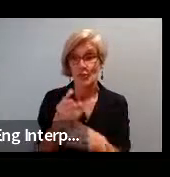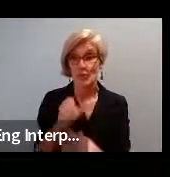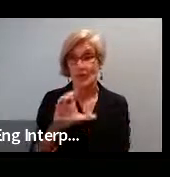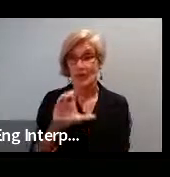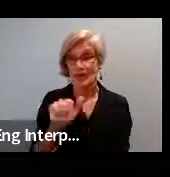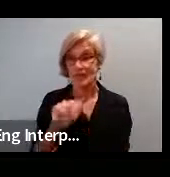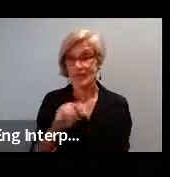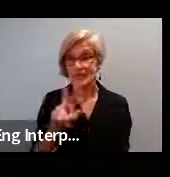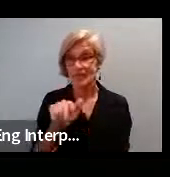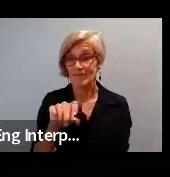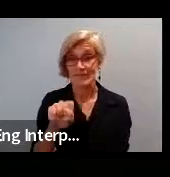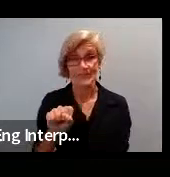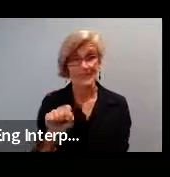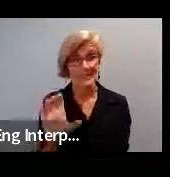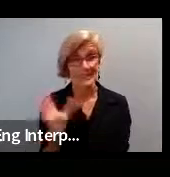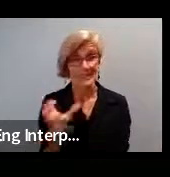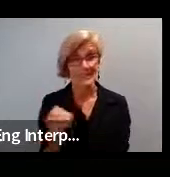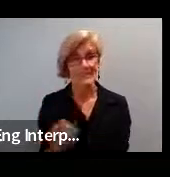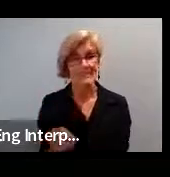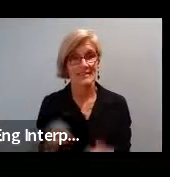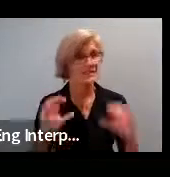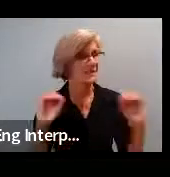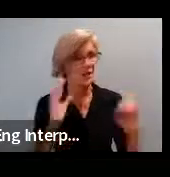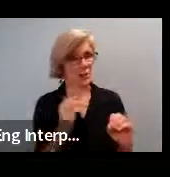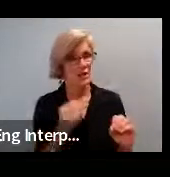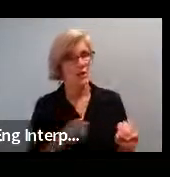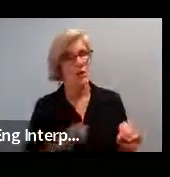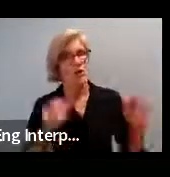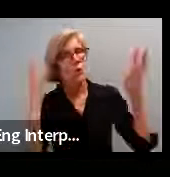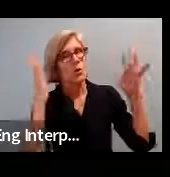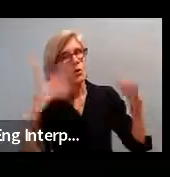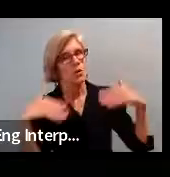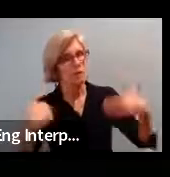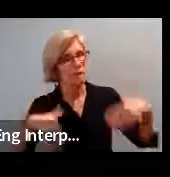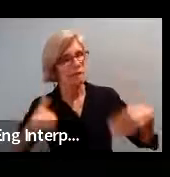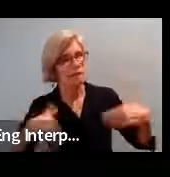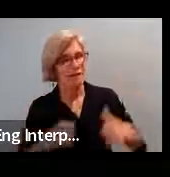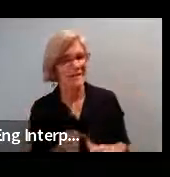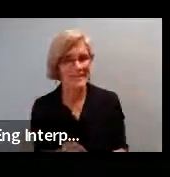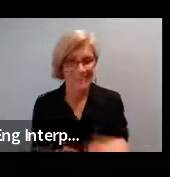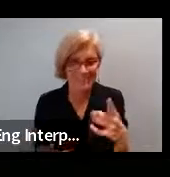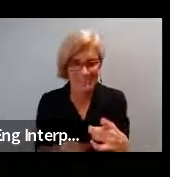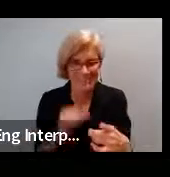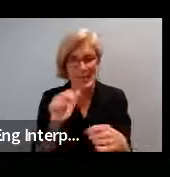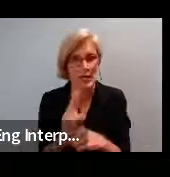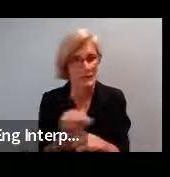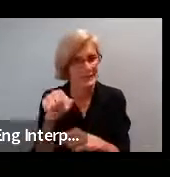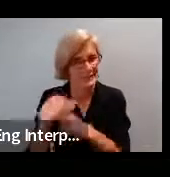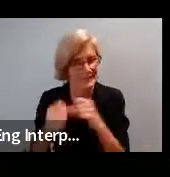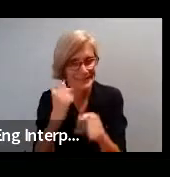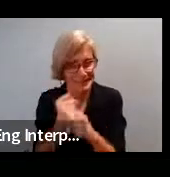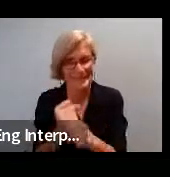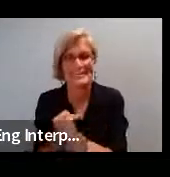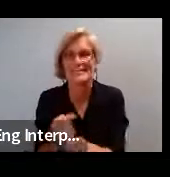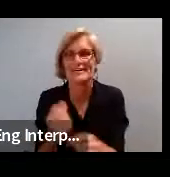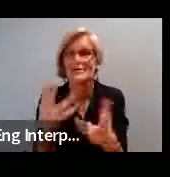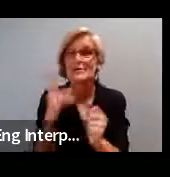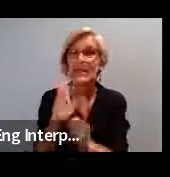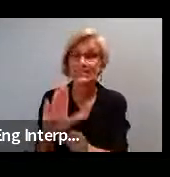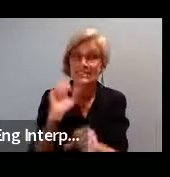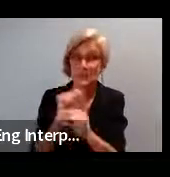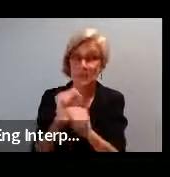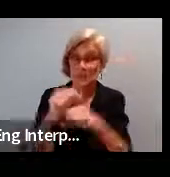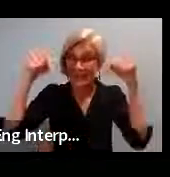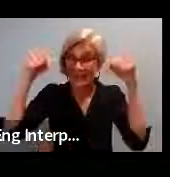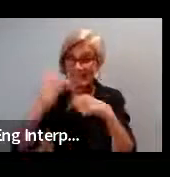anything in on Canvas, which we can all go like this for this year, if we're allowed. We look forward to seeing their work in person, and any